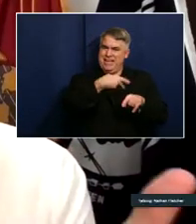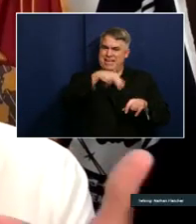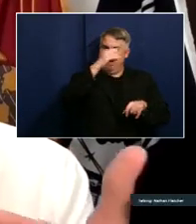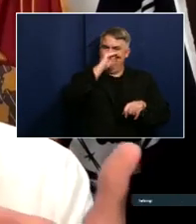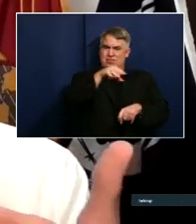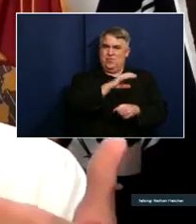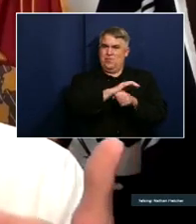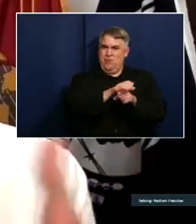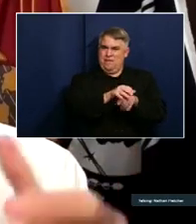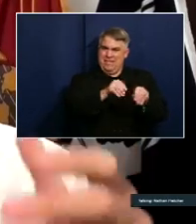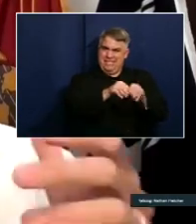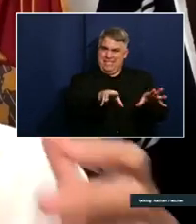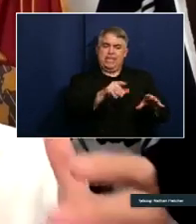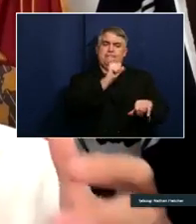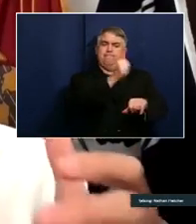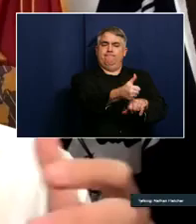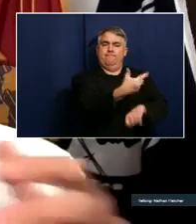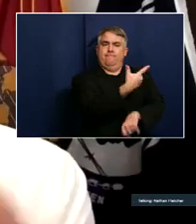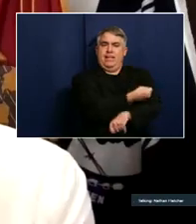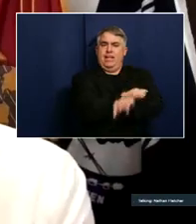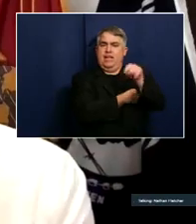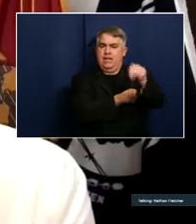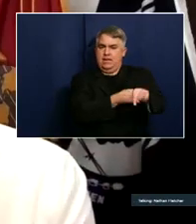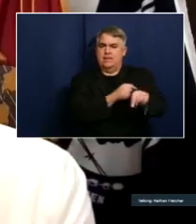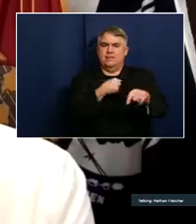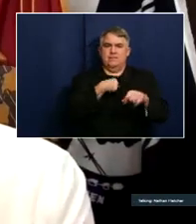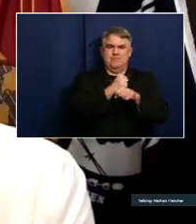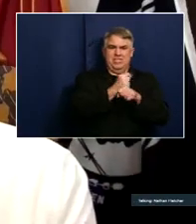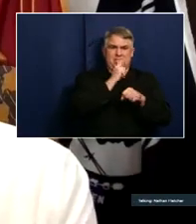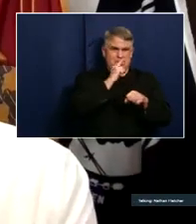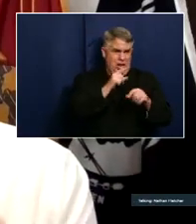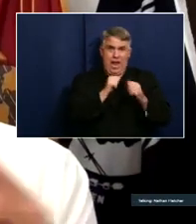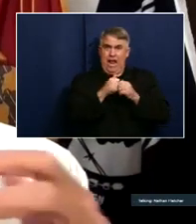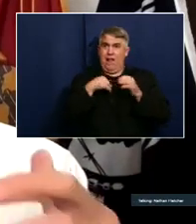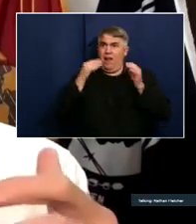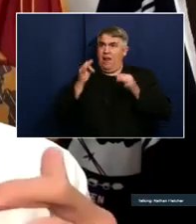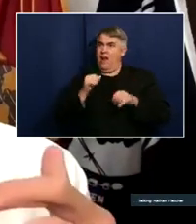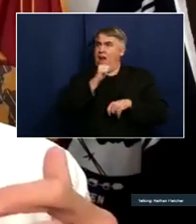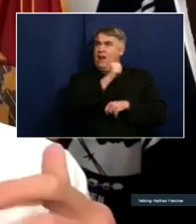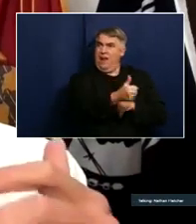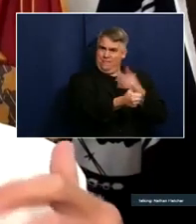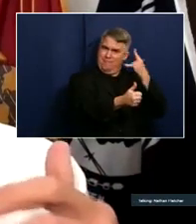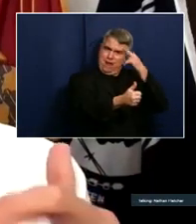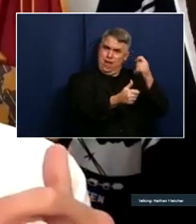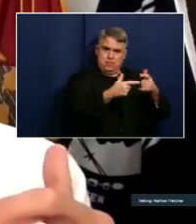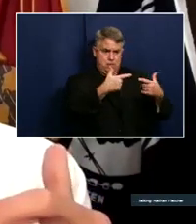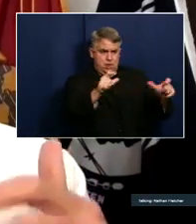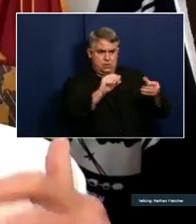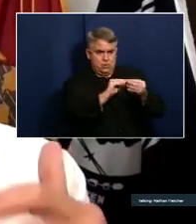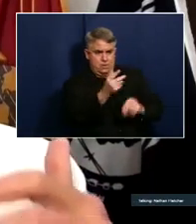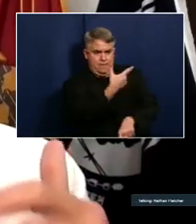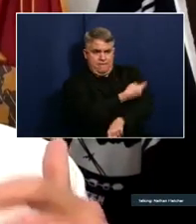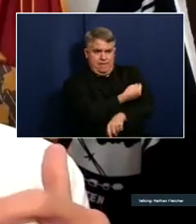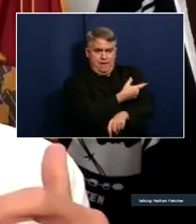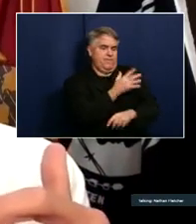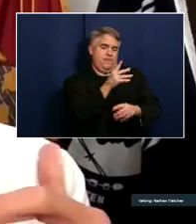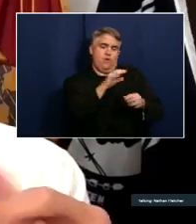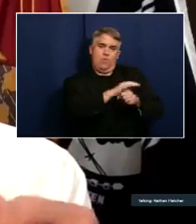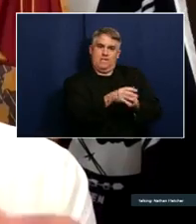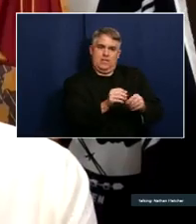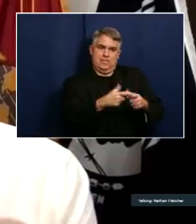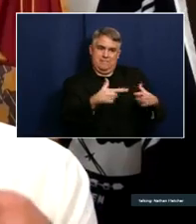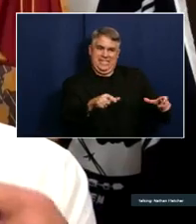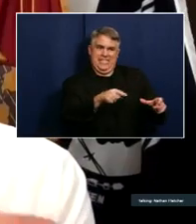Index and the case rates. We've tried to make them most convenient. We also have blocks of appointments that are dedicated for those